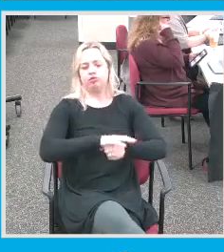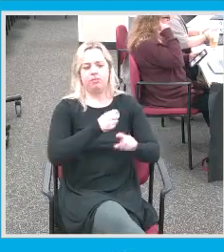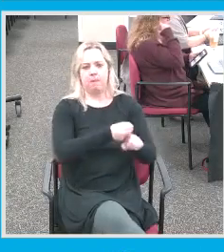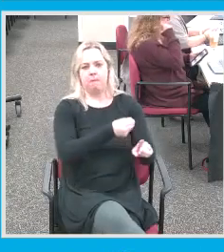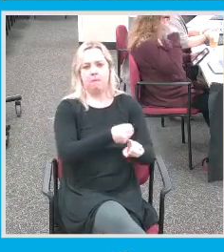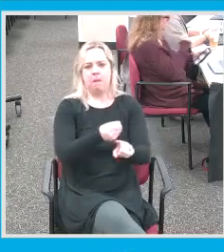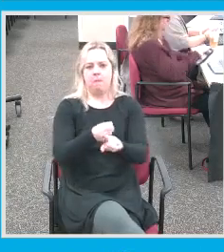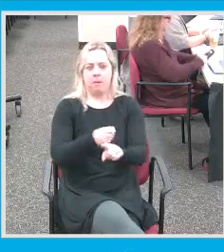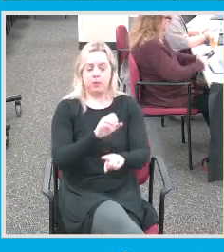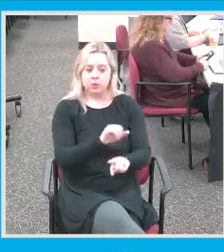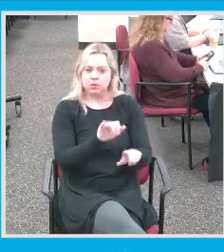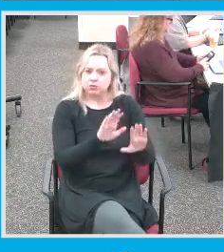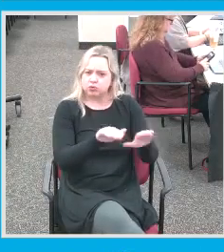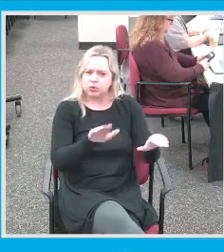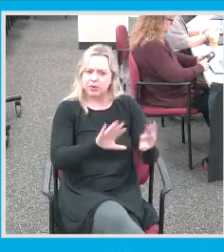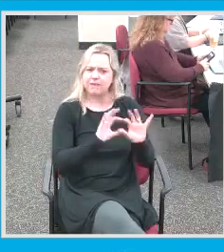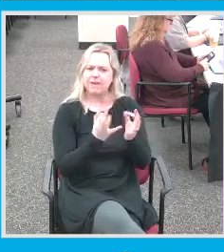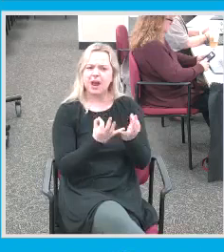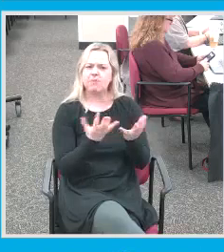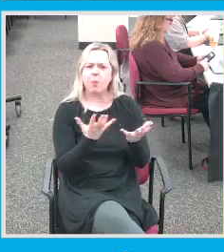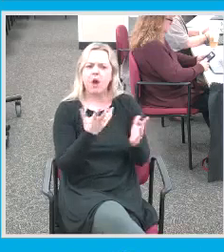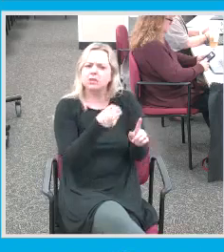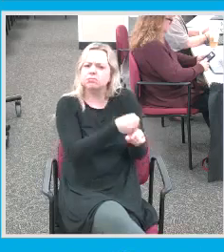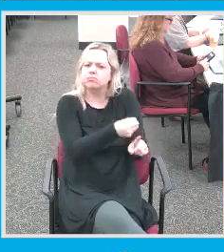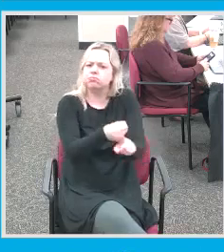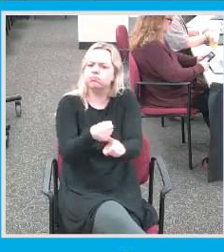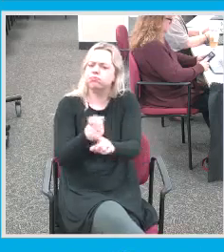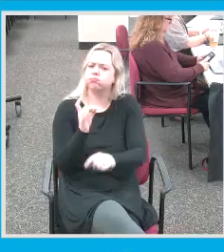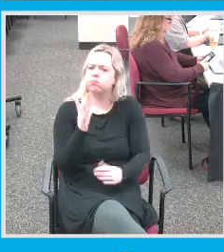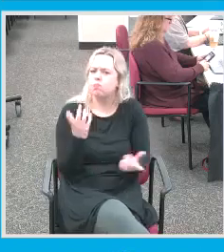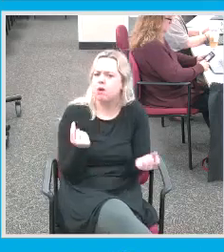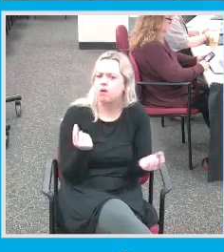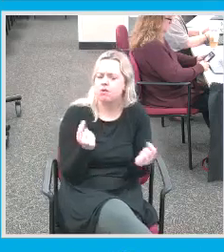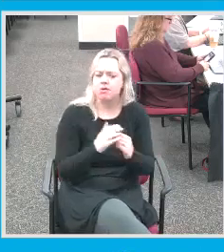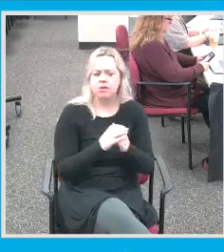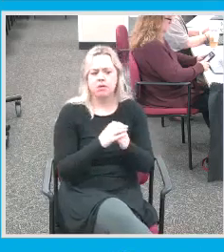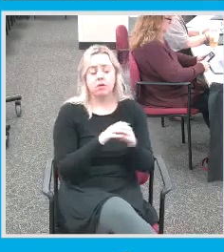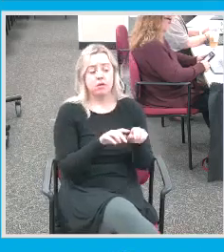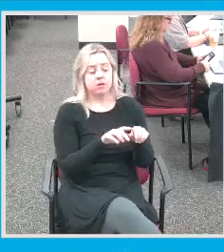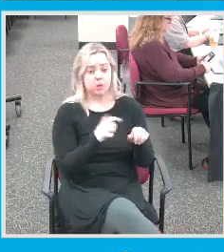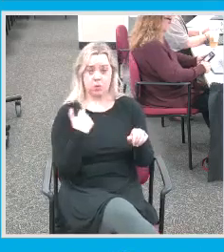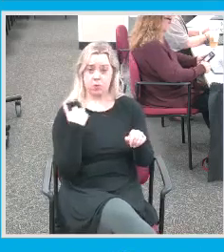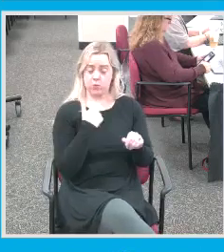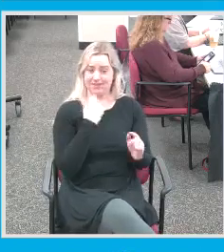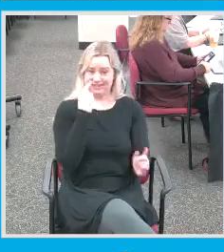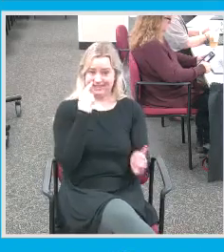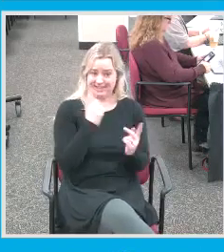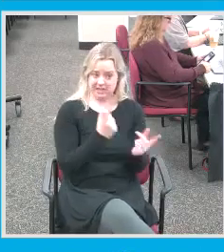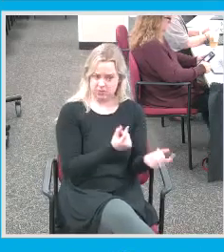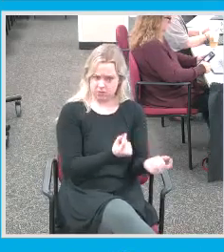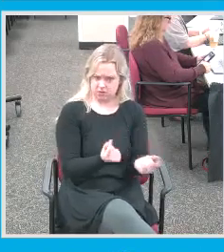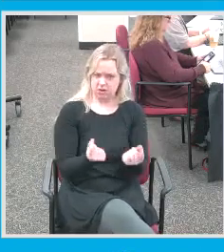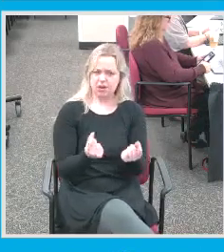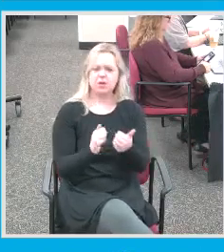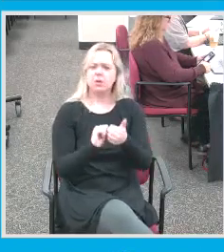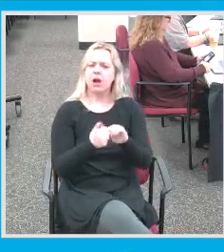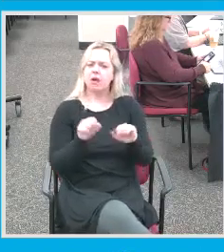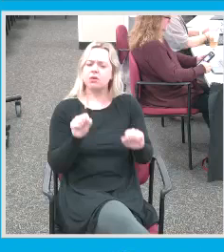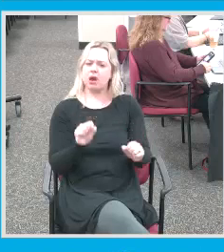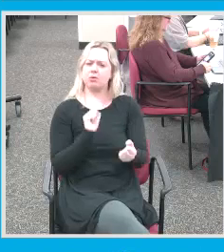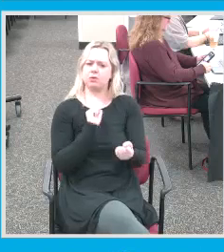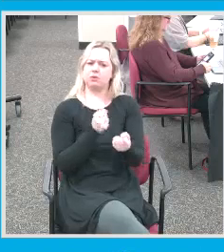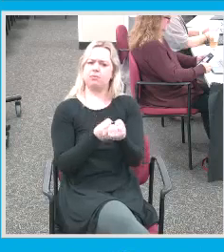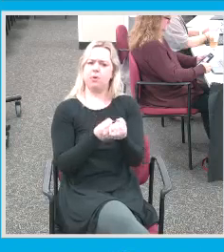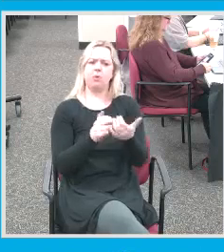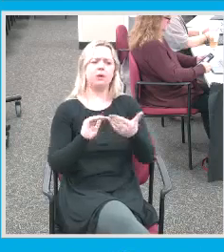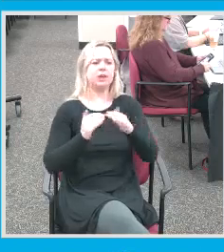and families? And what prevention recommendations, what are we seeing, and how can we support community